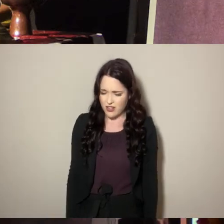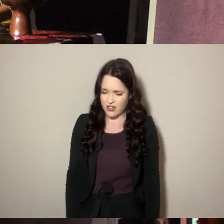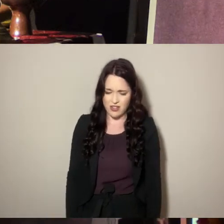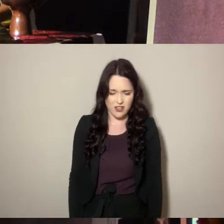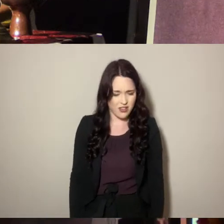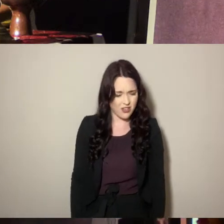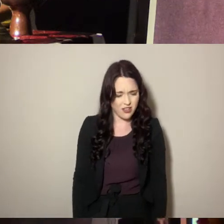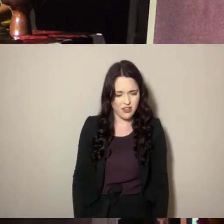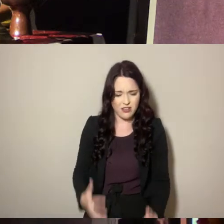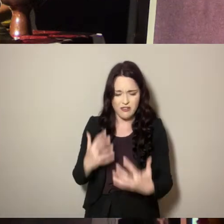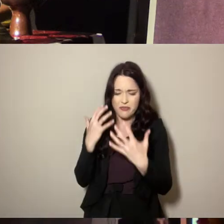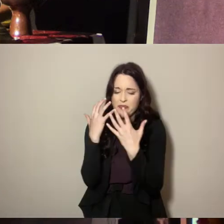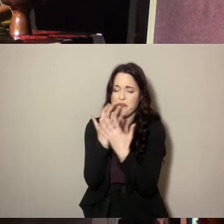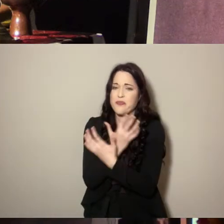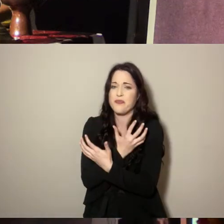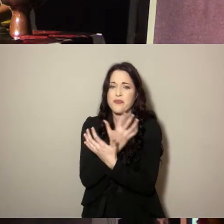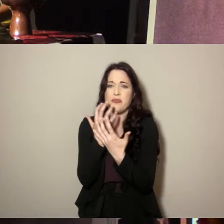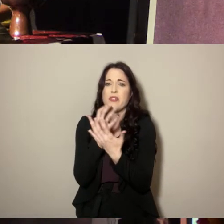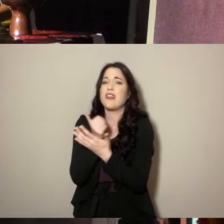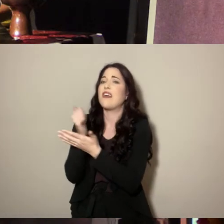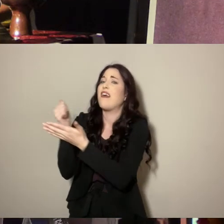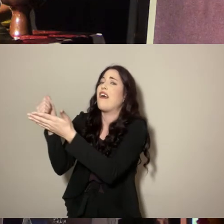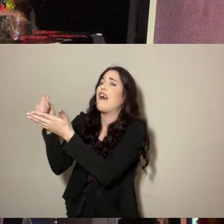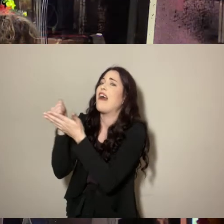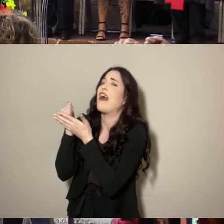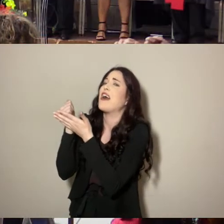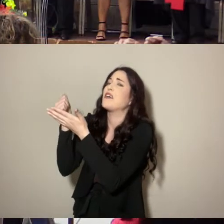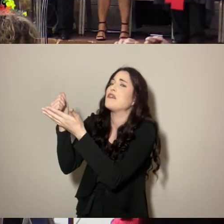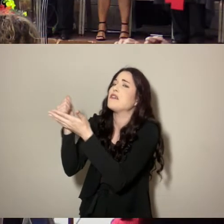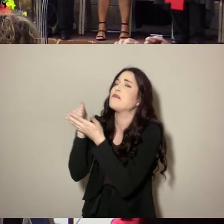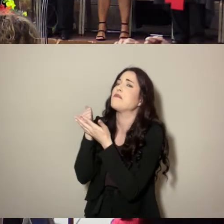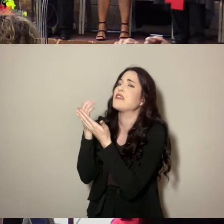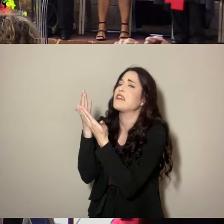flee, help of the